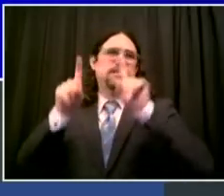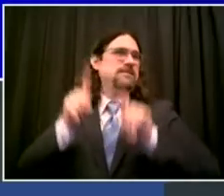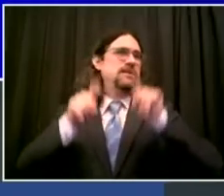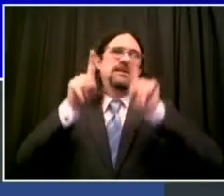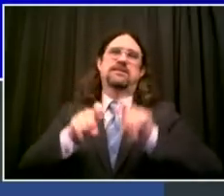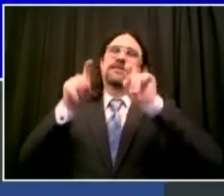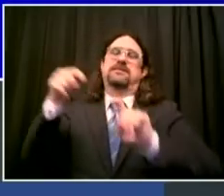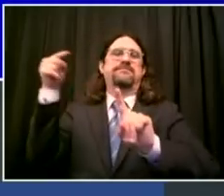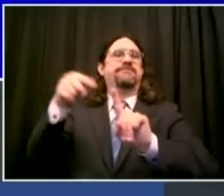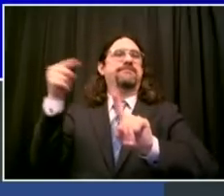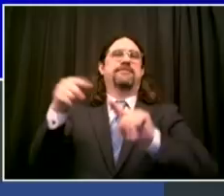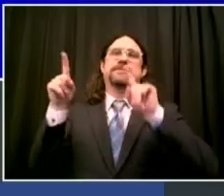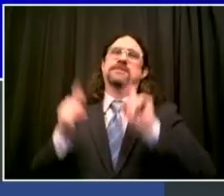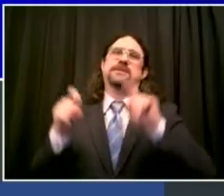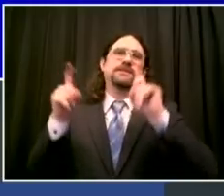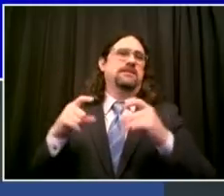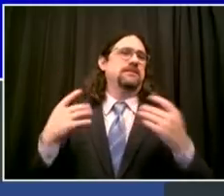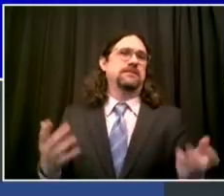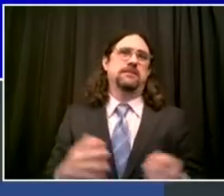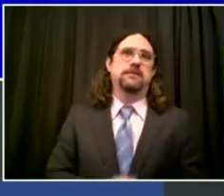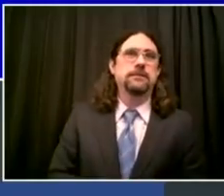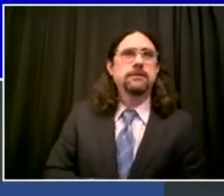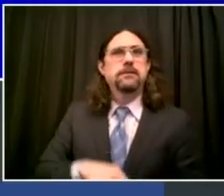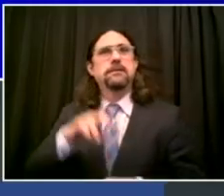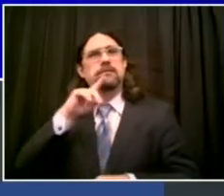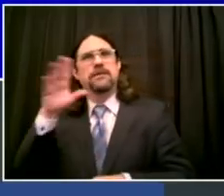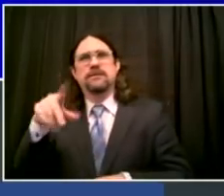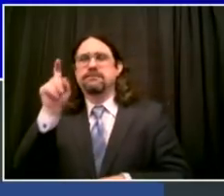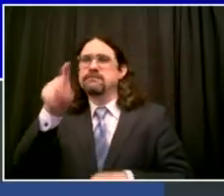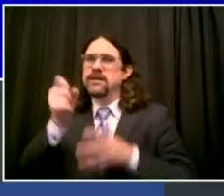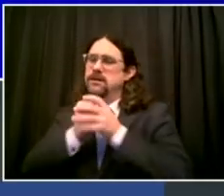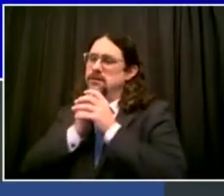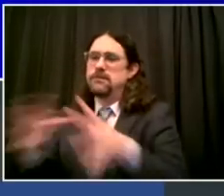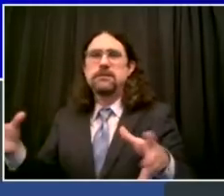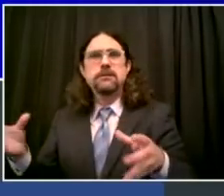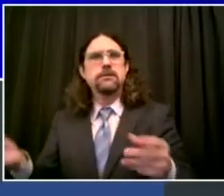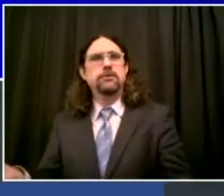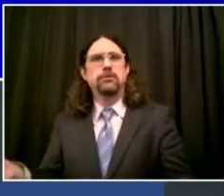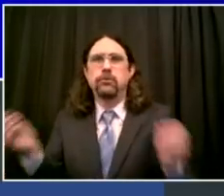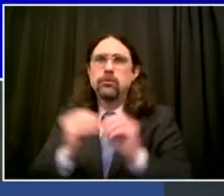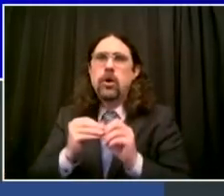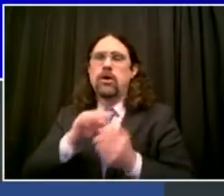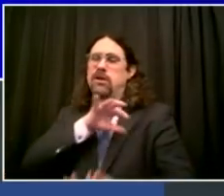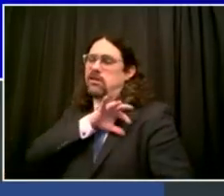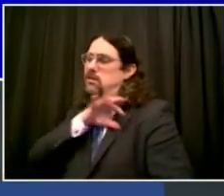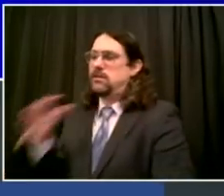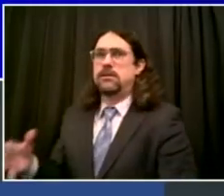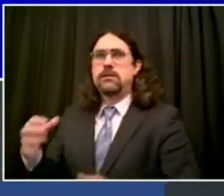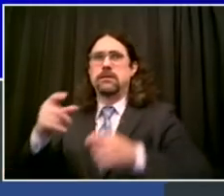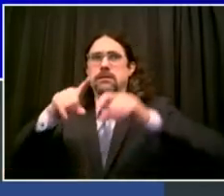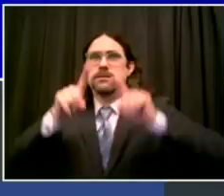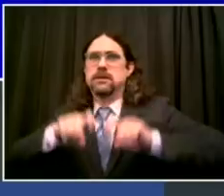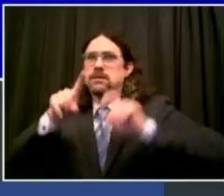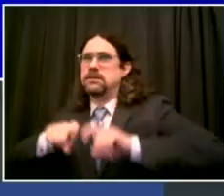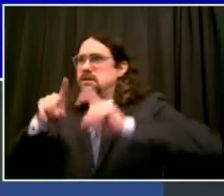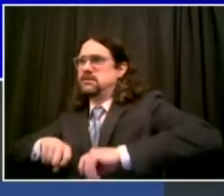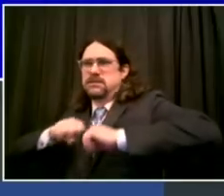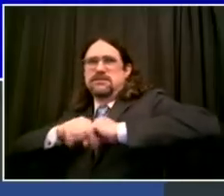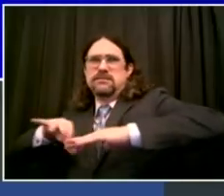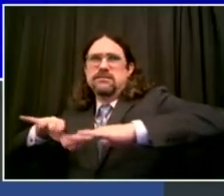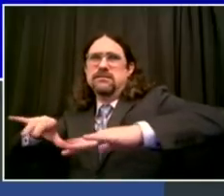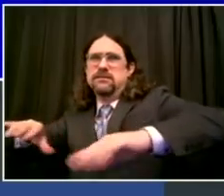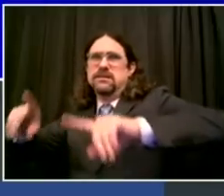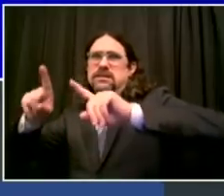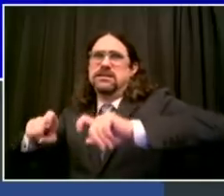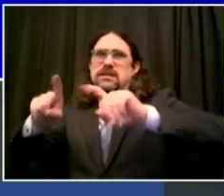word out. And really, it's important for people to understand because for months, the message was there wasn't much testing, and that was the sad truth. But